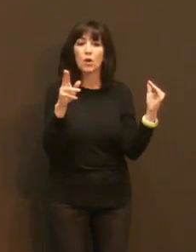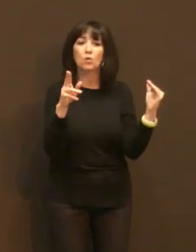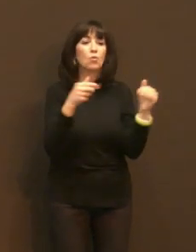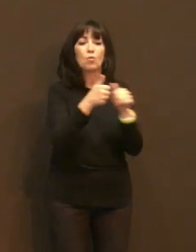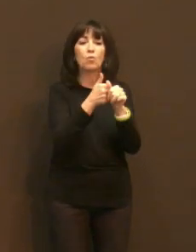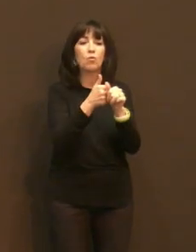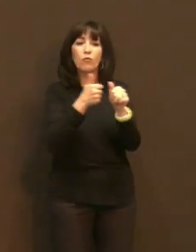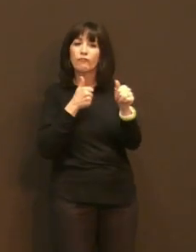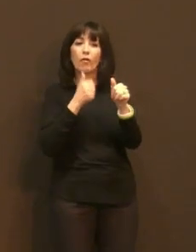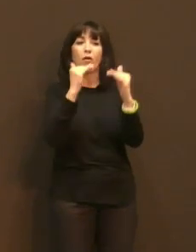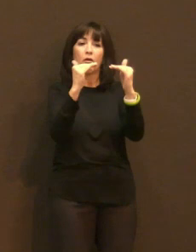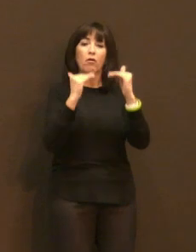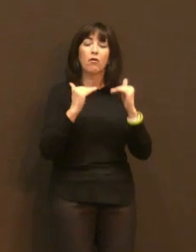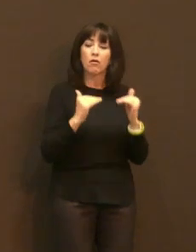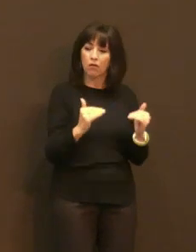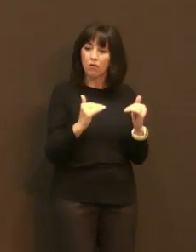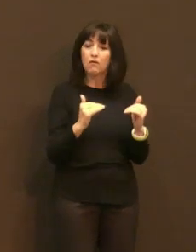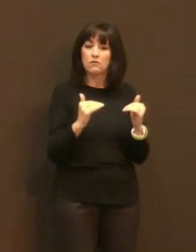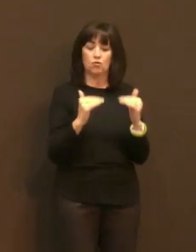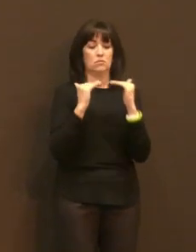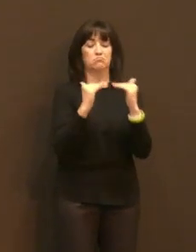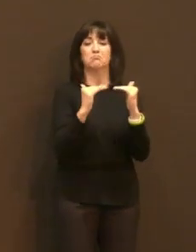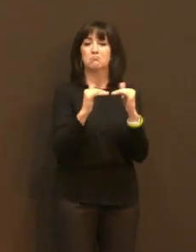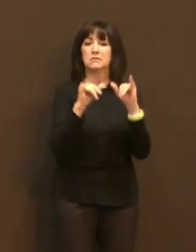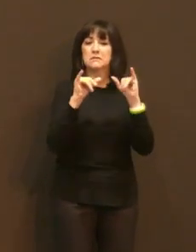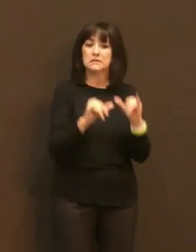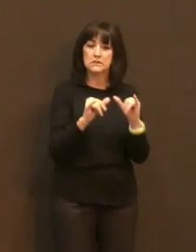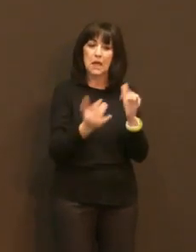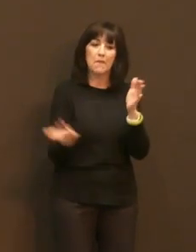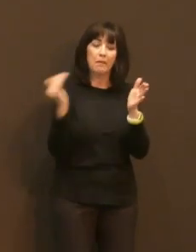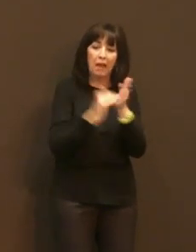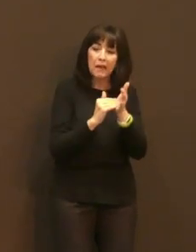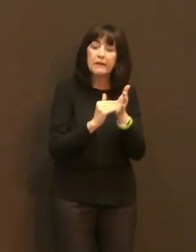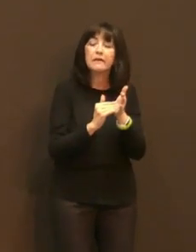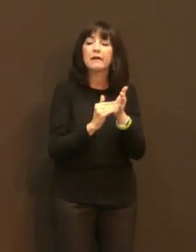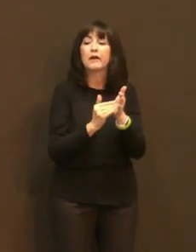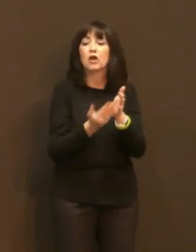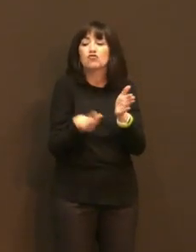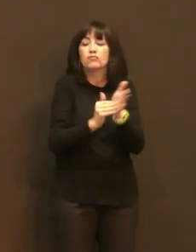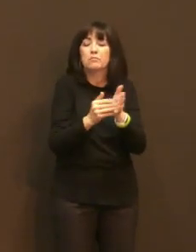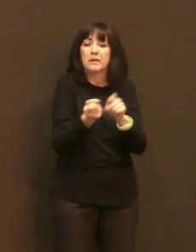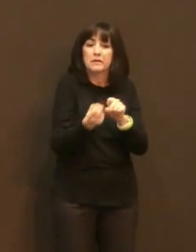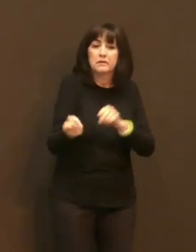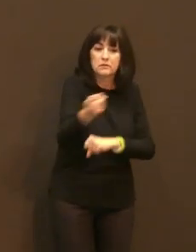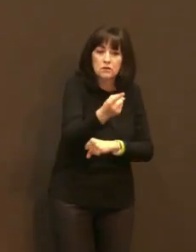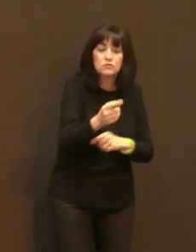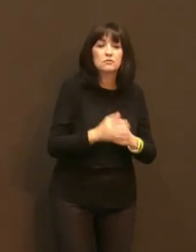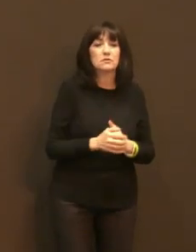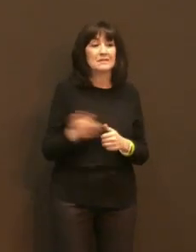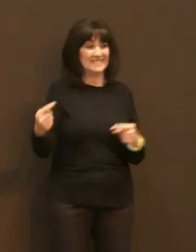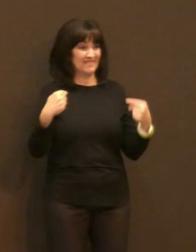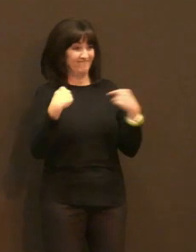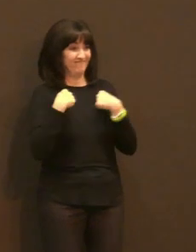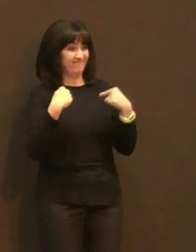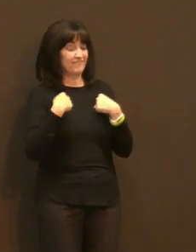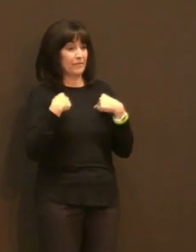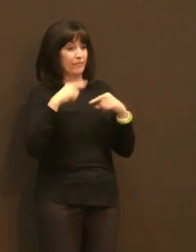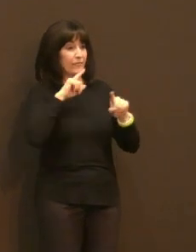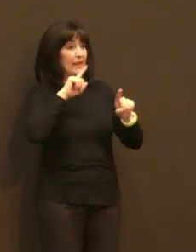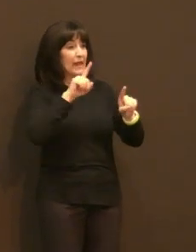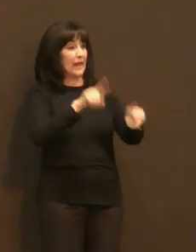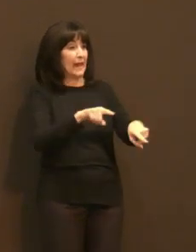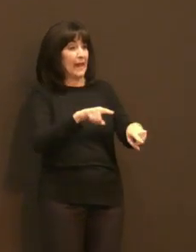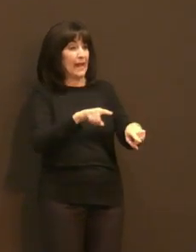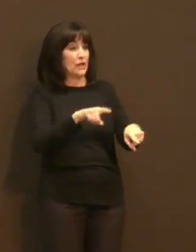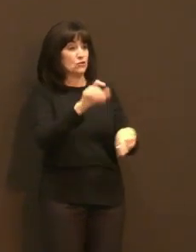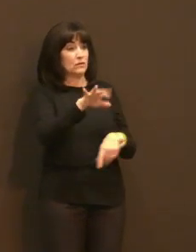it. My Secretary of Education, Dr. Bunting, and her team, and the superintendents across our state are going to